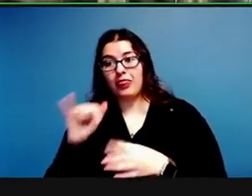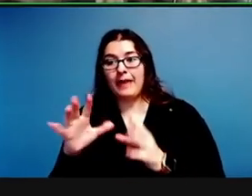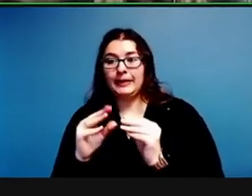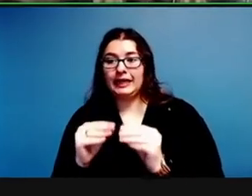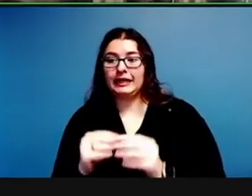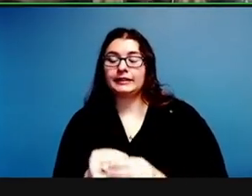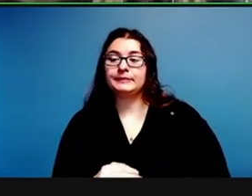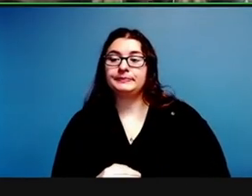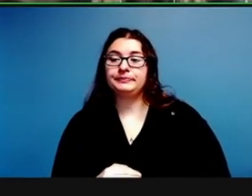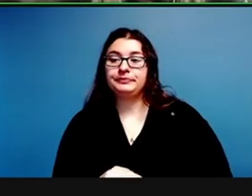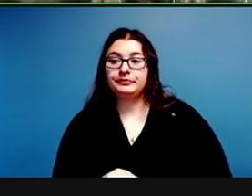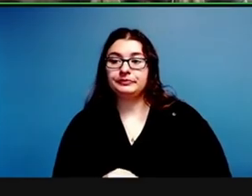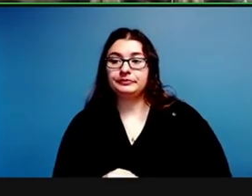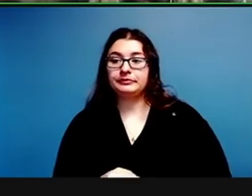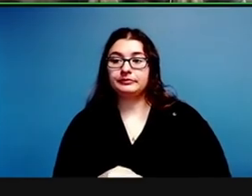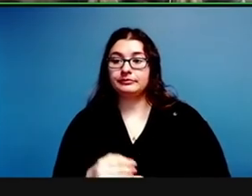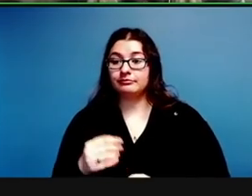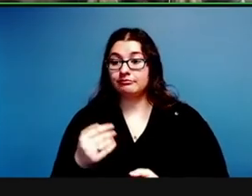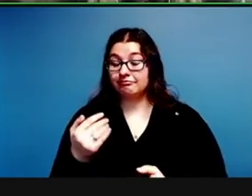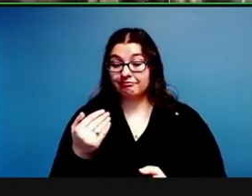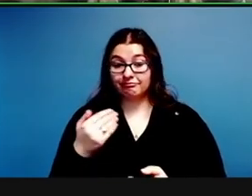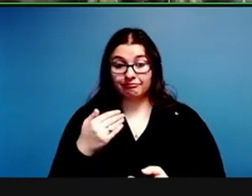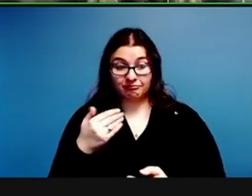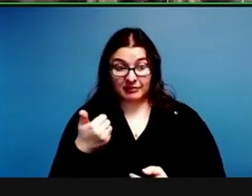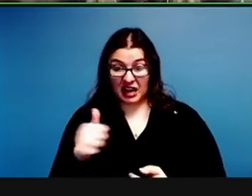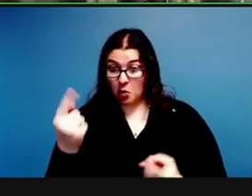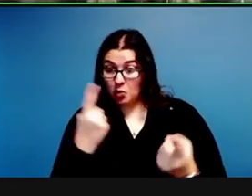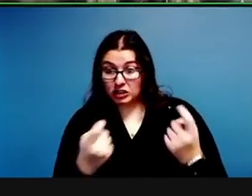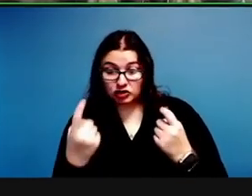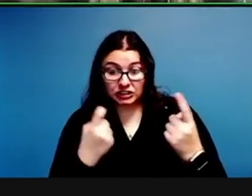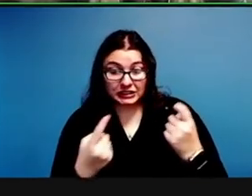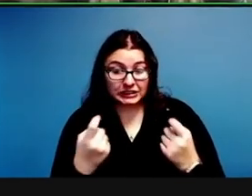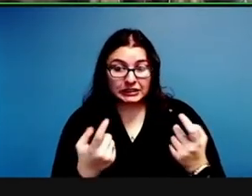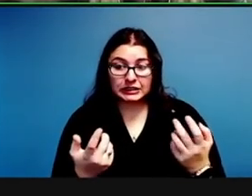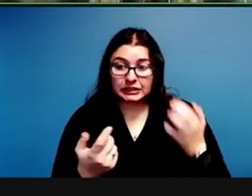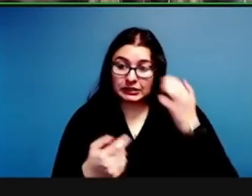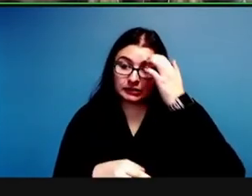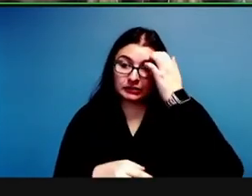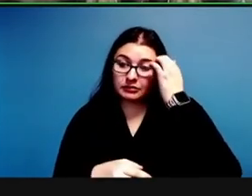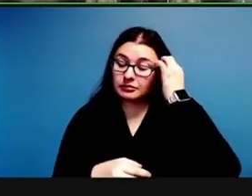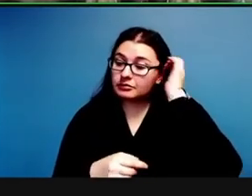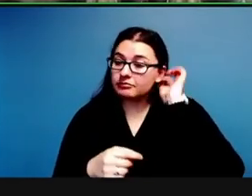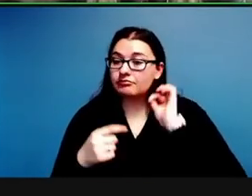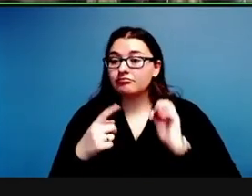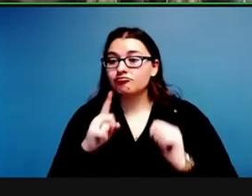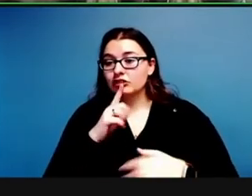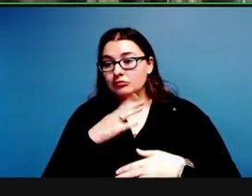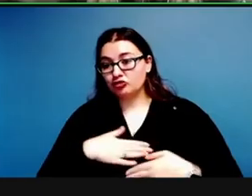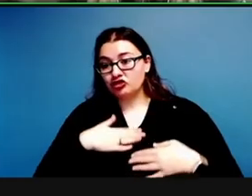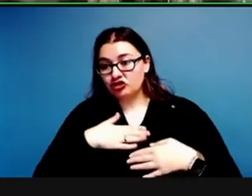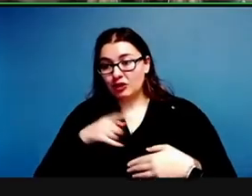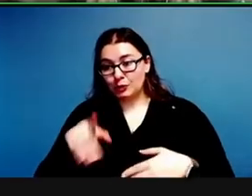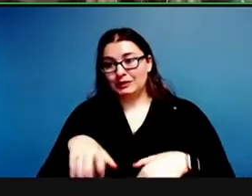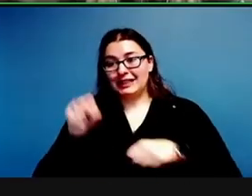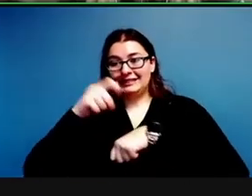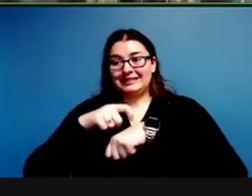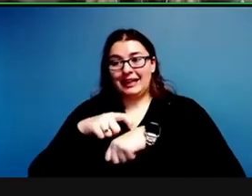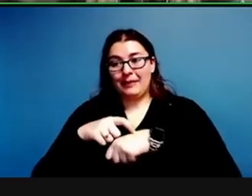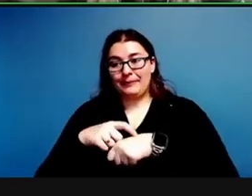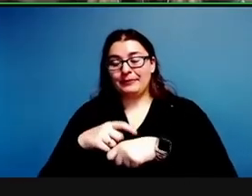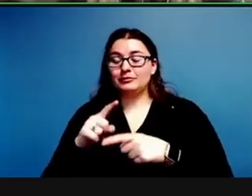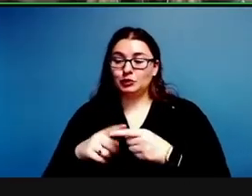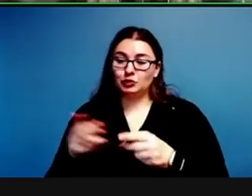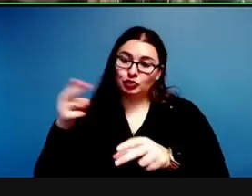meeting. I will take questions if anybody has any, but I really appreciate you taking the time out of your morning